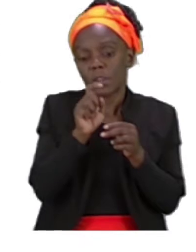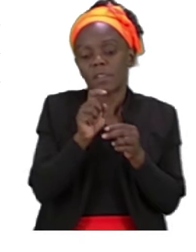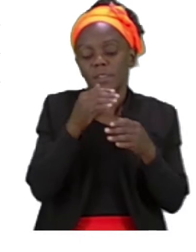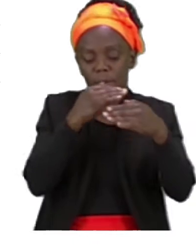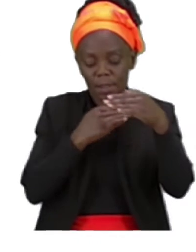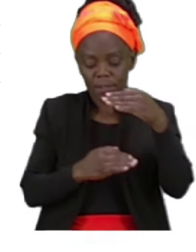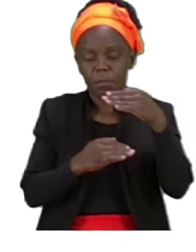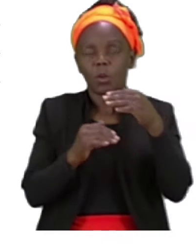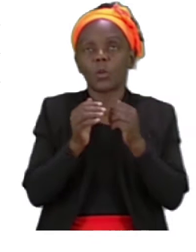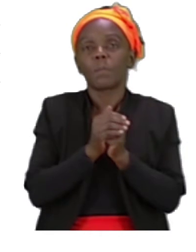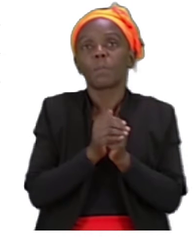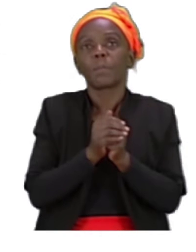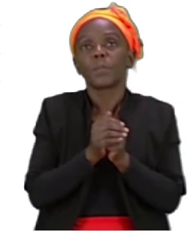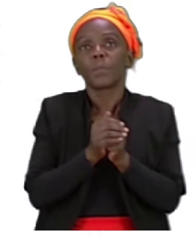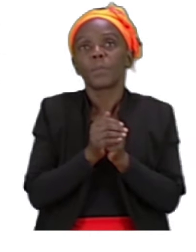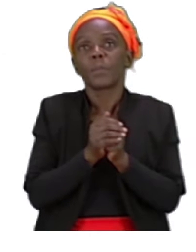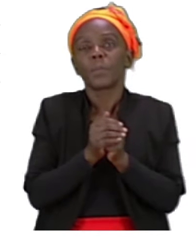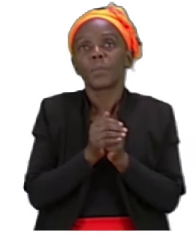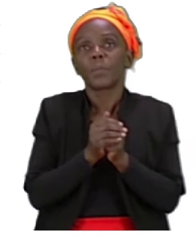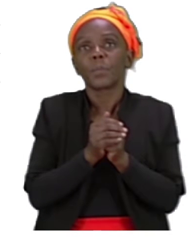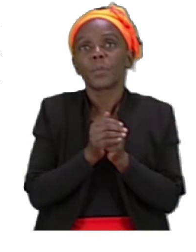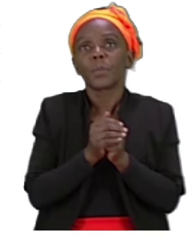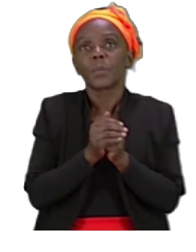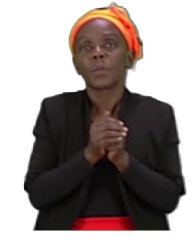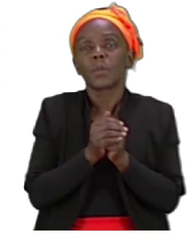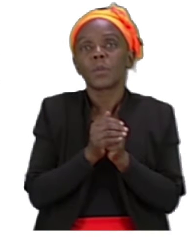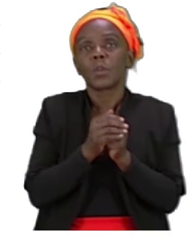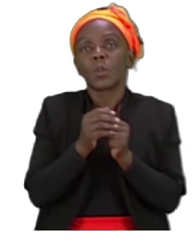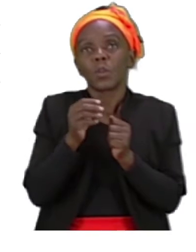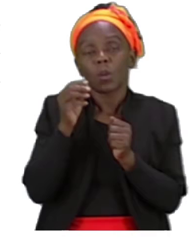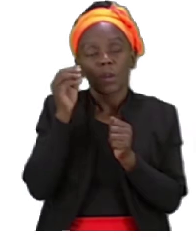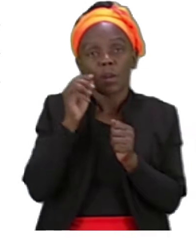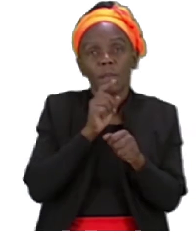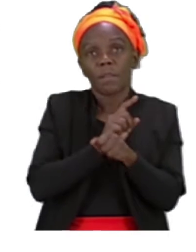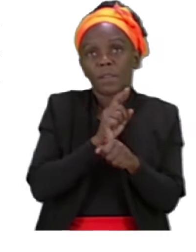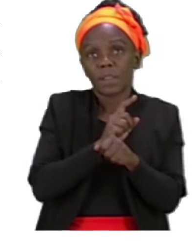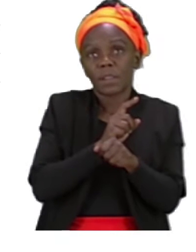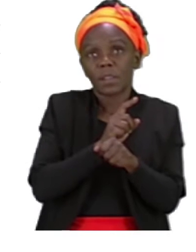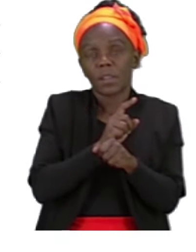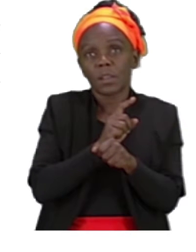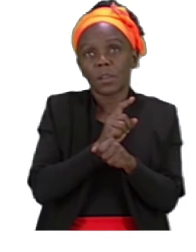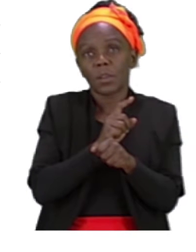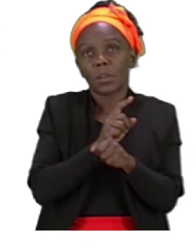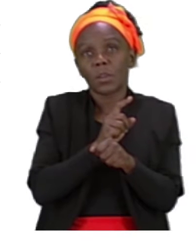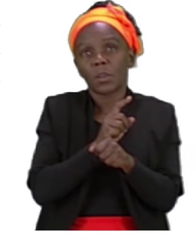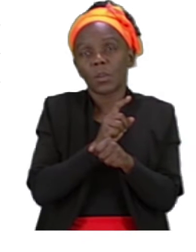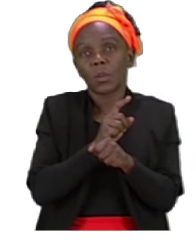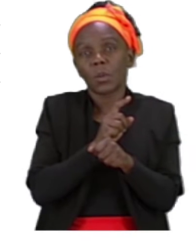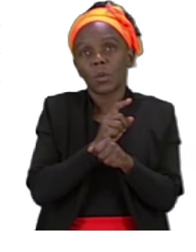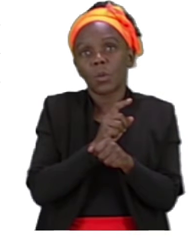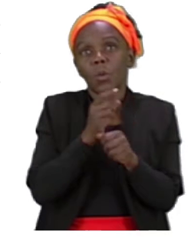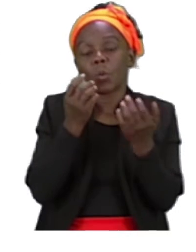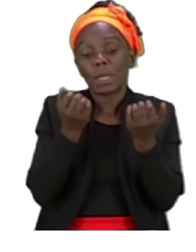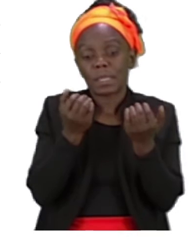measuring time, we need to know the date. So, if we are going to be talking about the date, the first